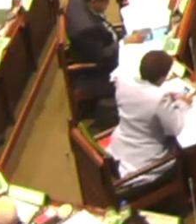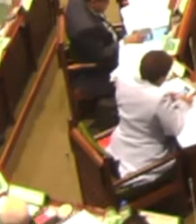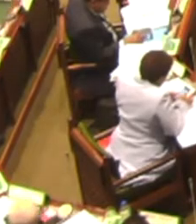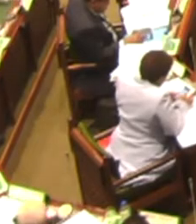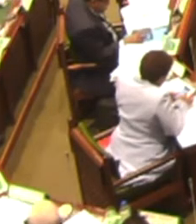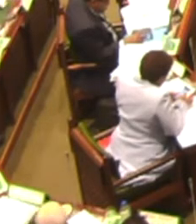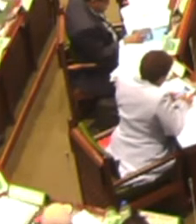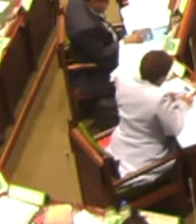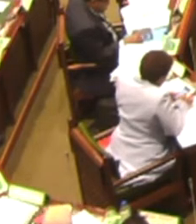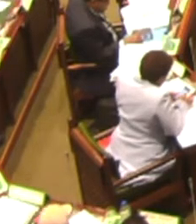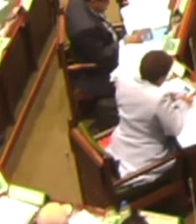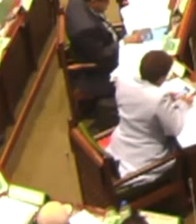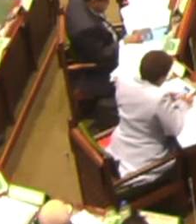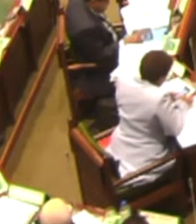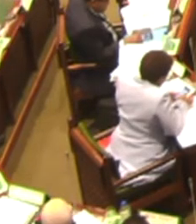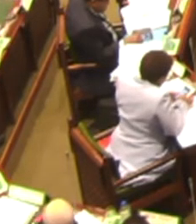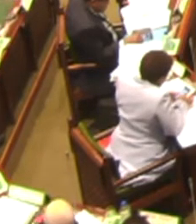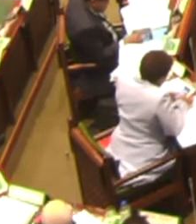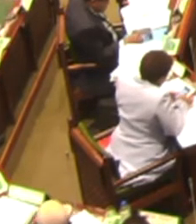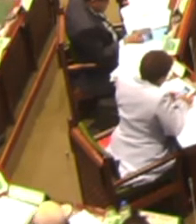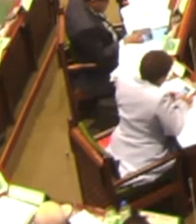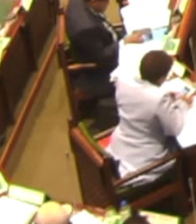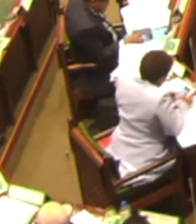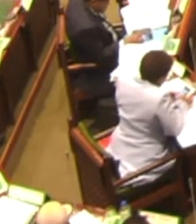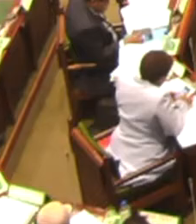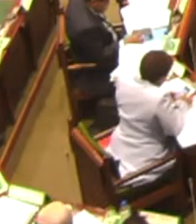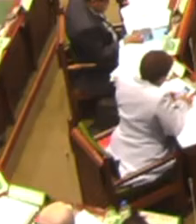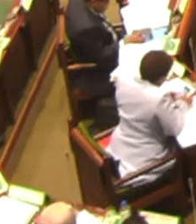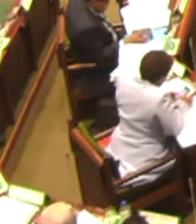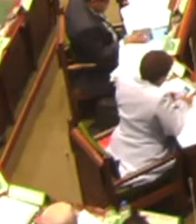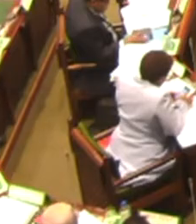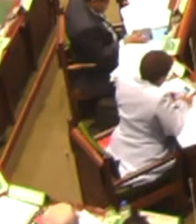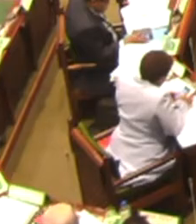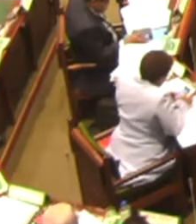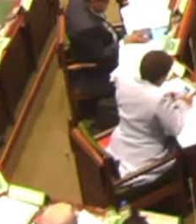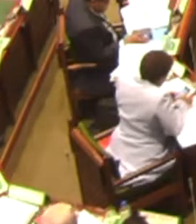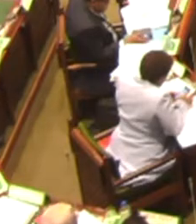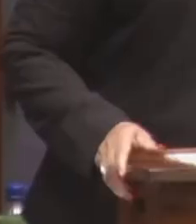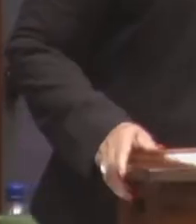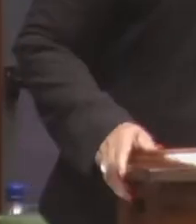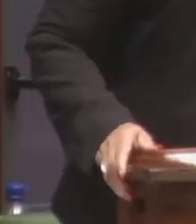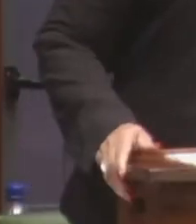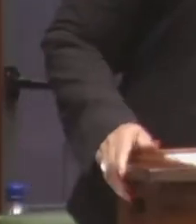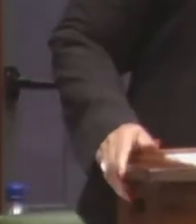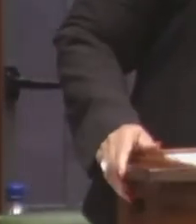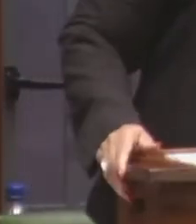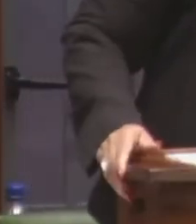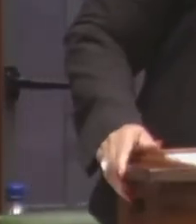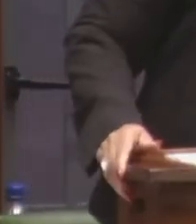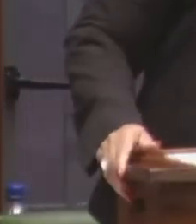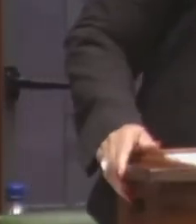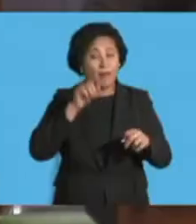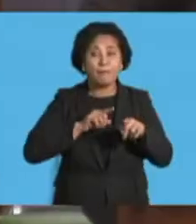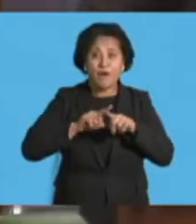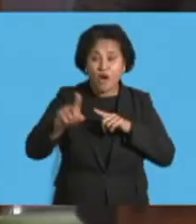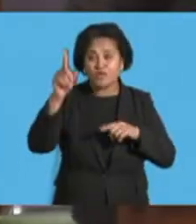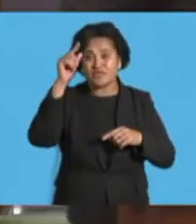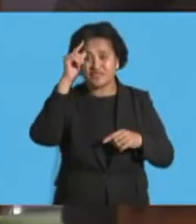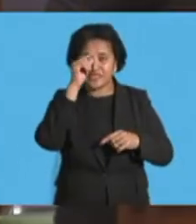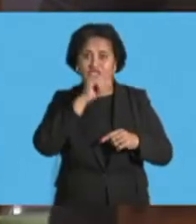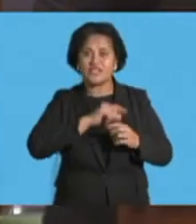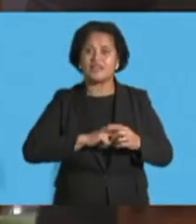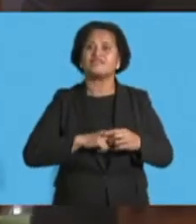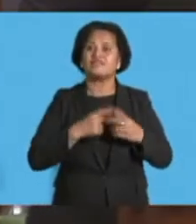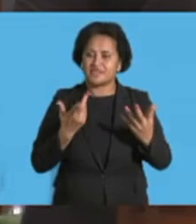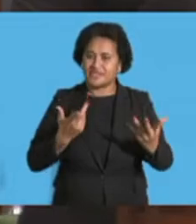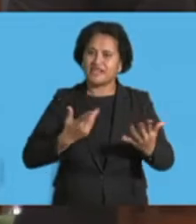unquote. It's simply pleasing, Madam Speaker, and so welcoming to know that the majority of our Fijians have